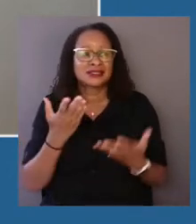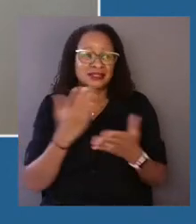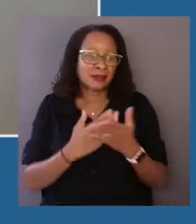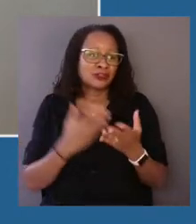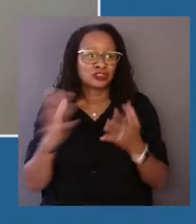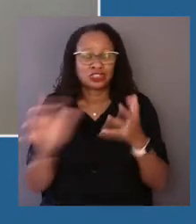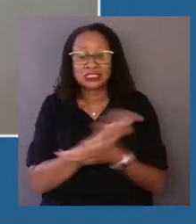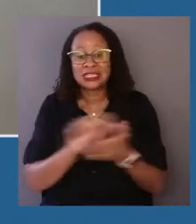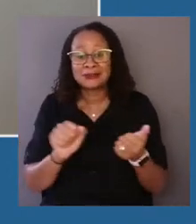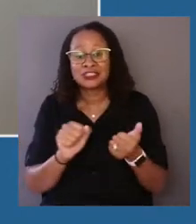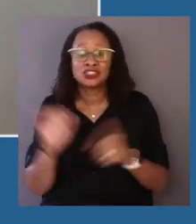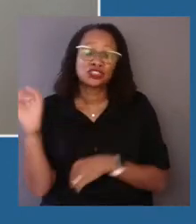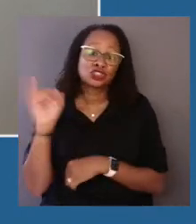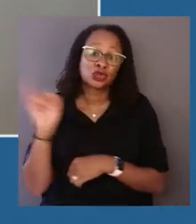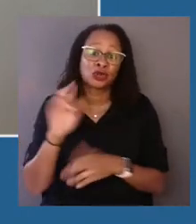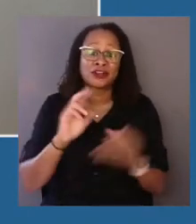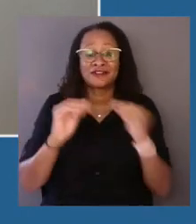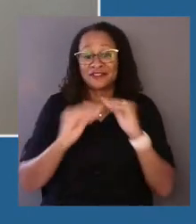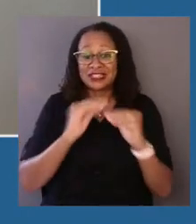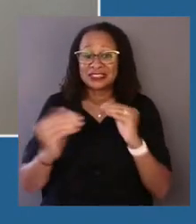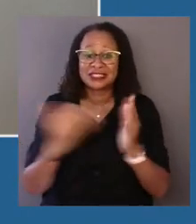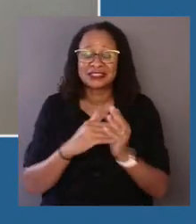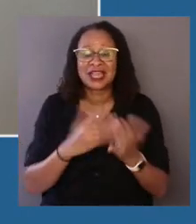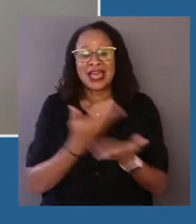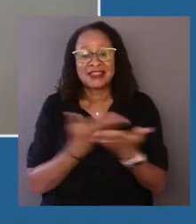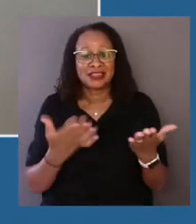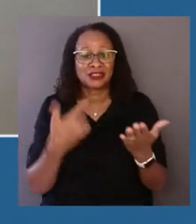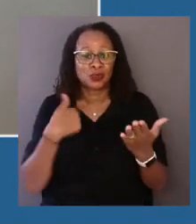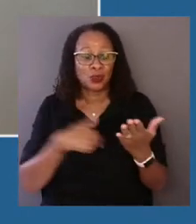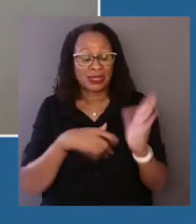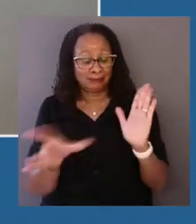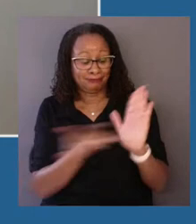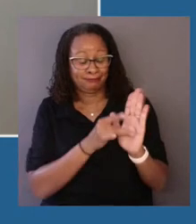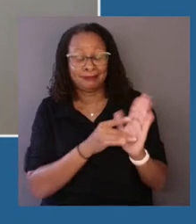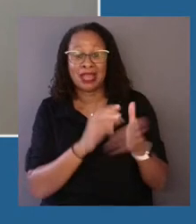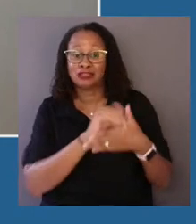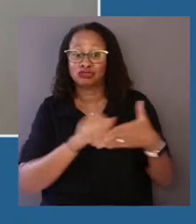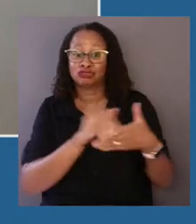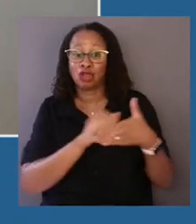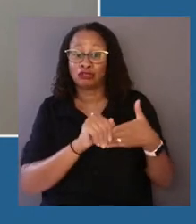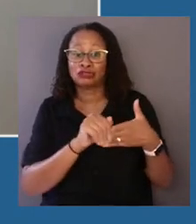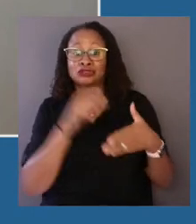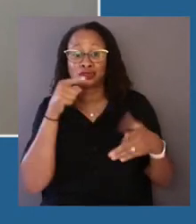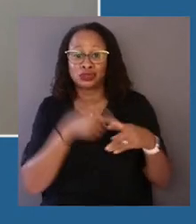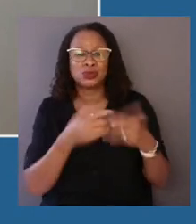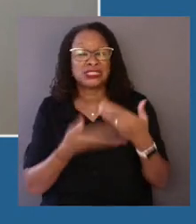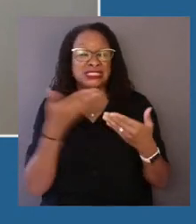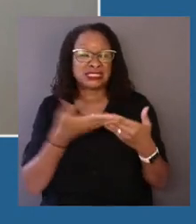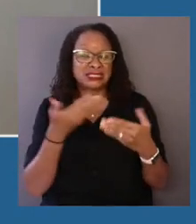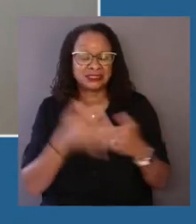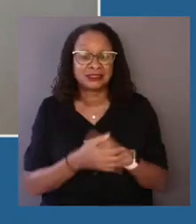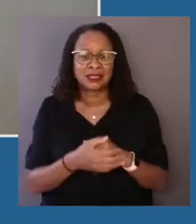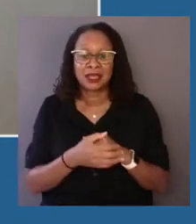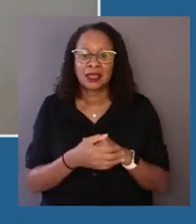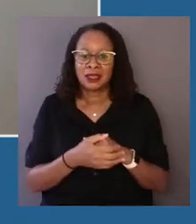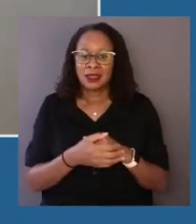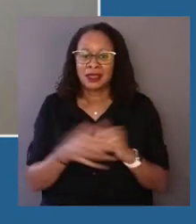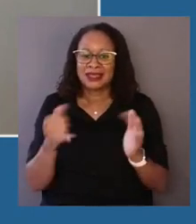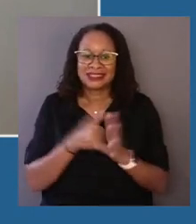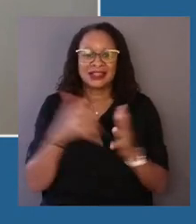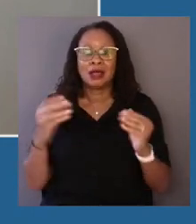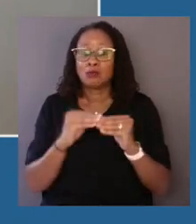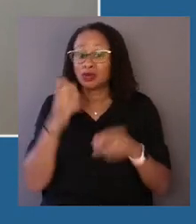repaired, things to which we attach dollar figures to relatively easily. It's a lot harder